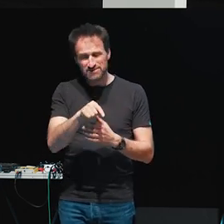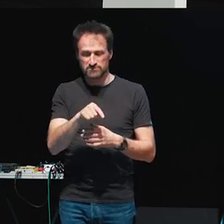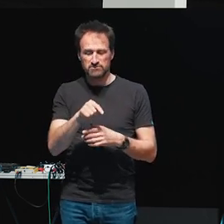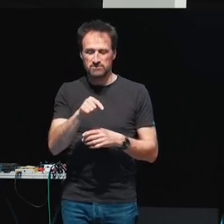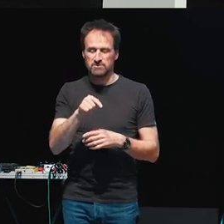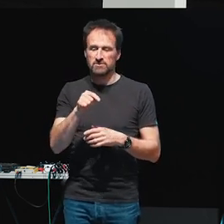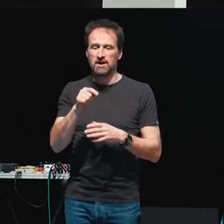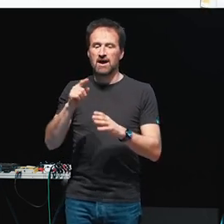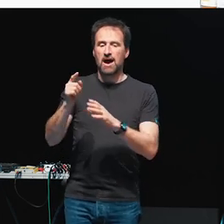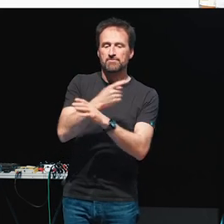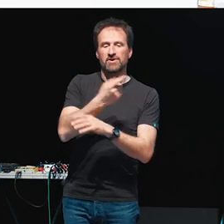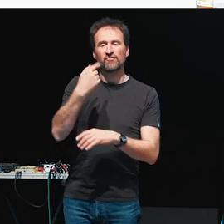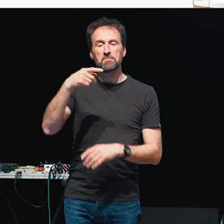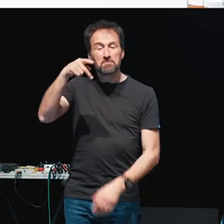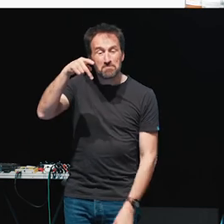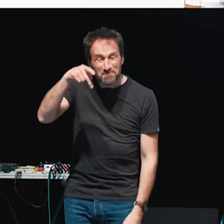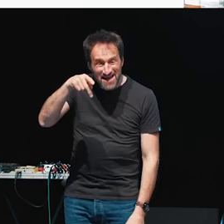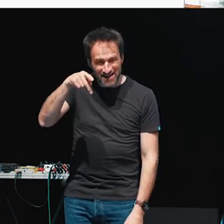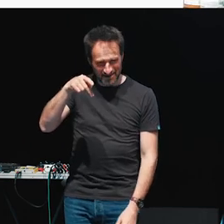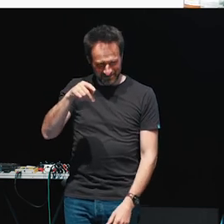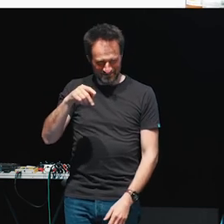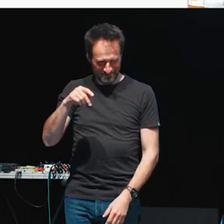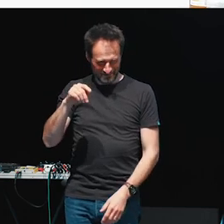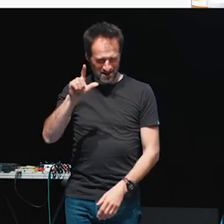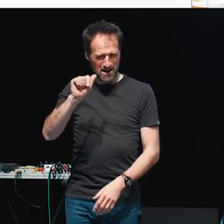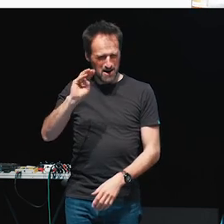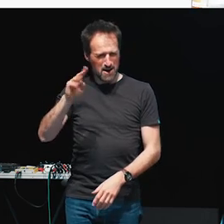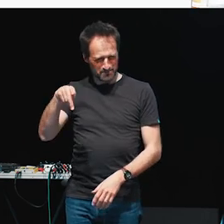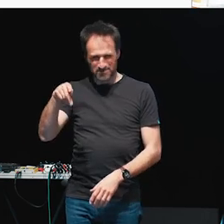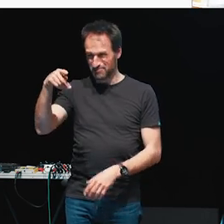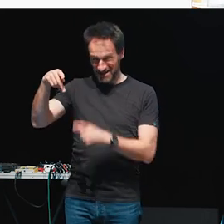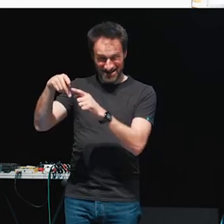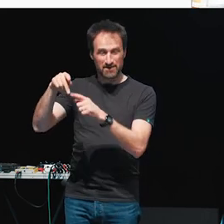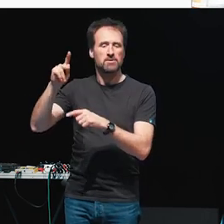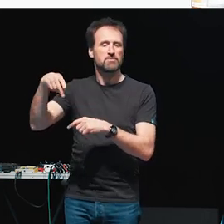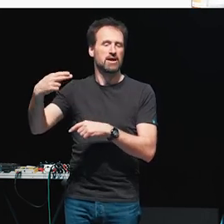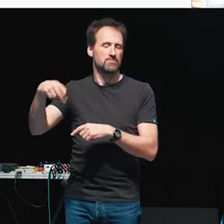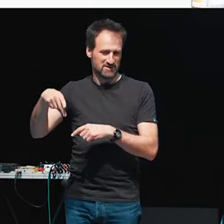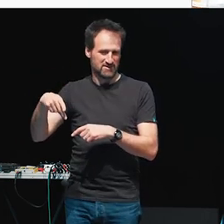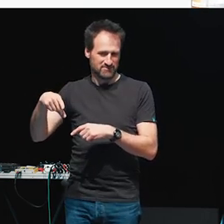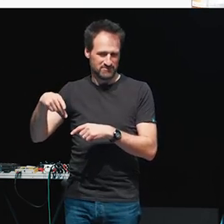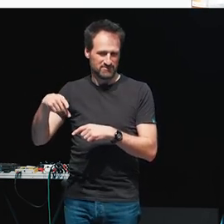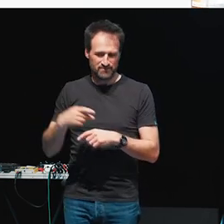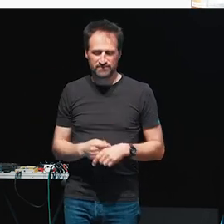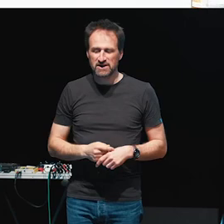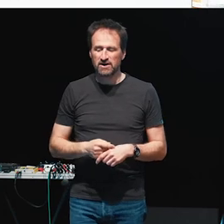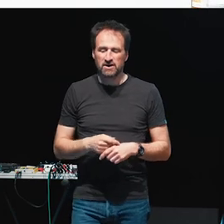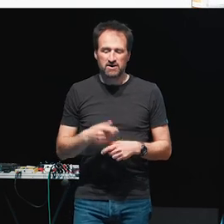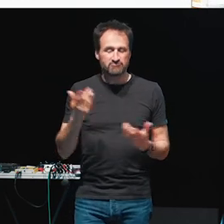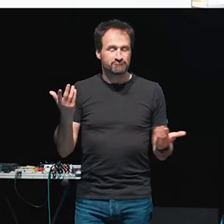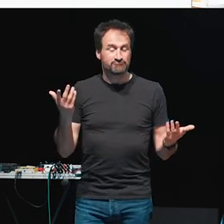LAMP. Because it's so much more than a front-end scripting language now.